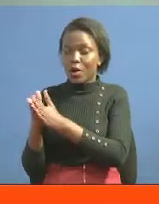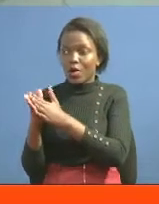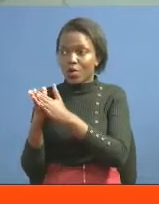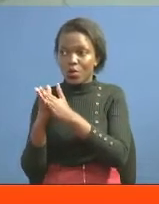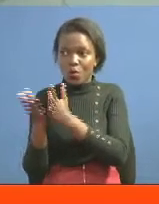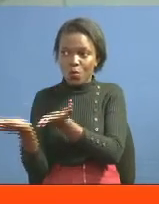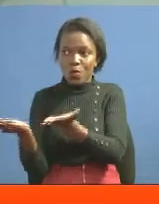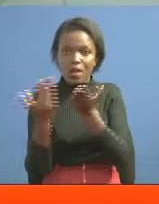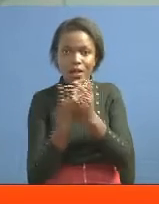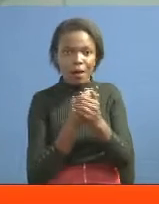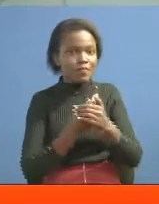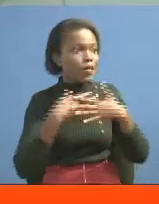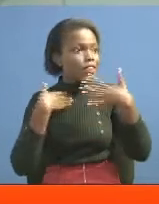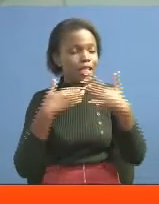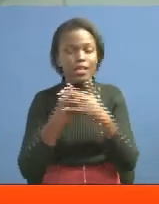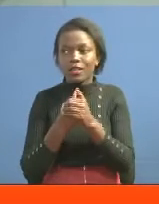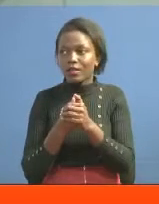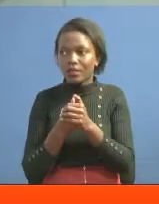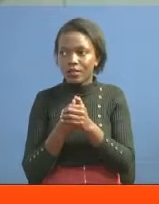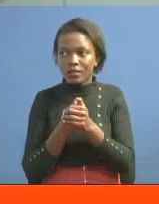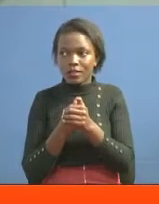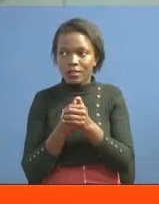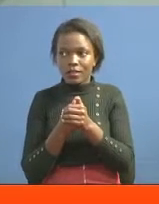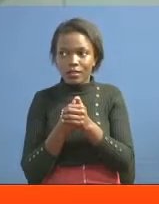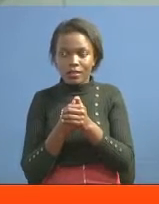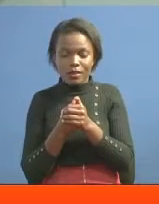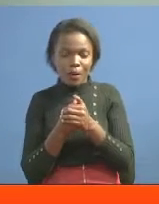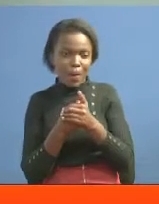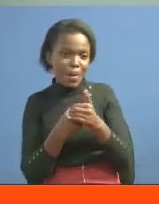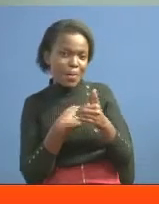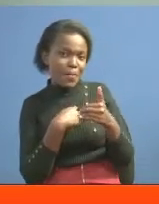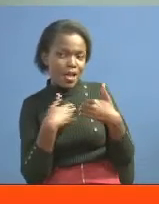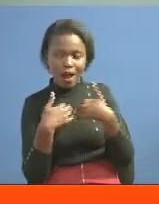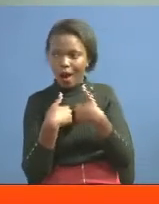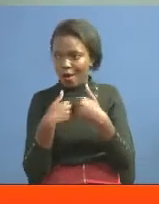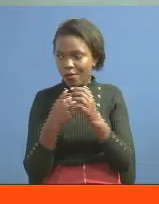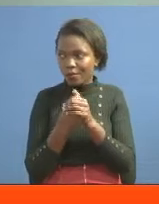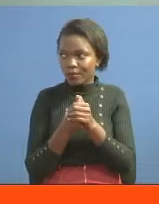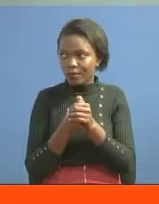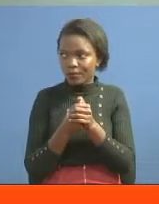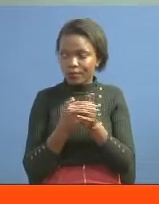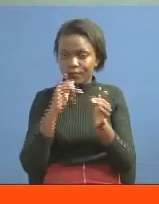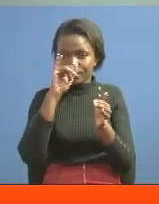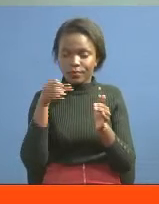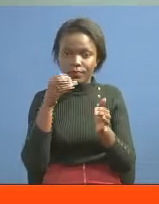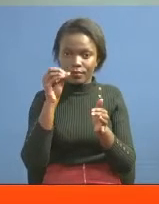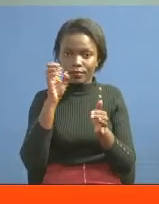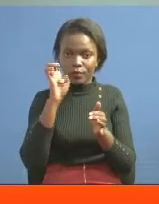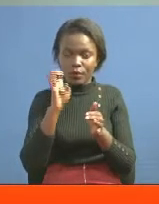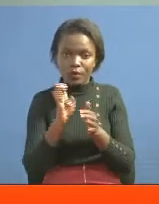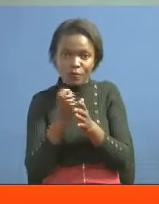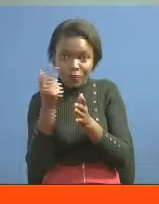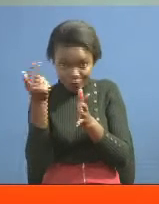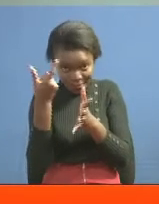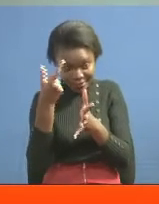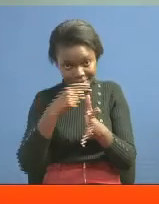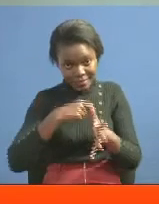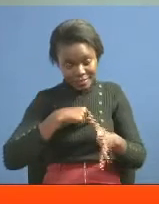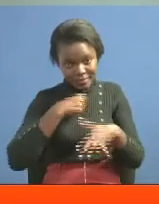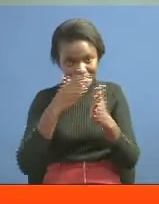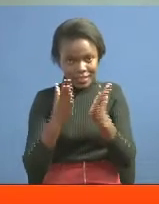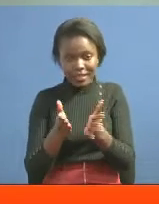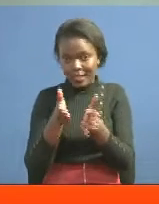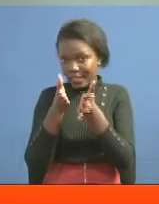Gashira. Thank you, Martin. Thank you for having me again. It's good to have you back. By the way, Joe Gashira was my first guest here